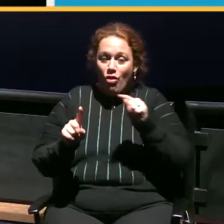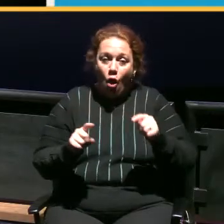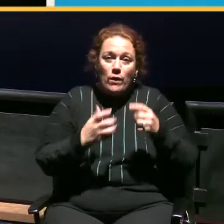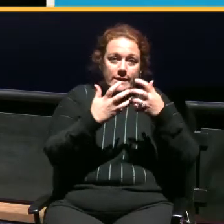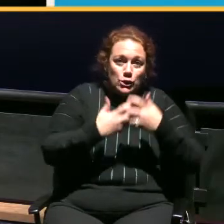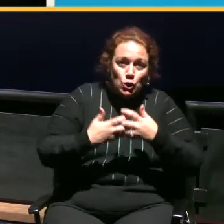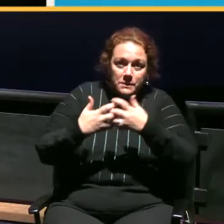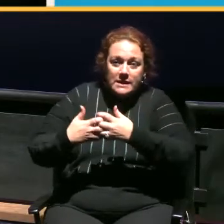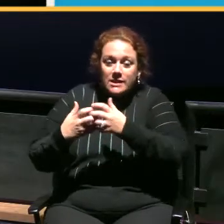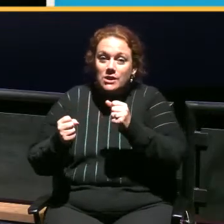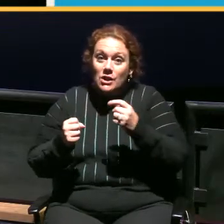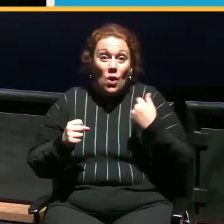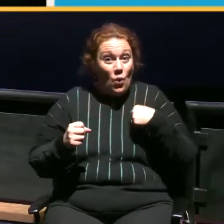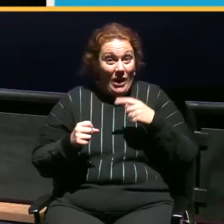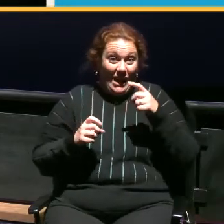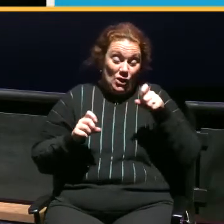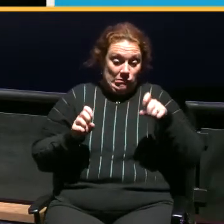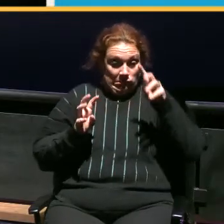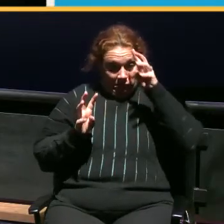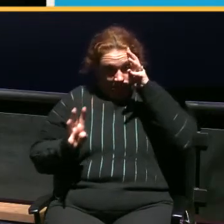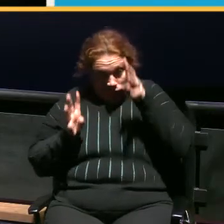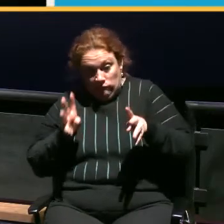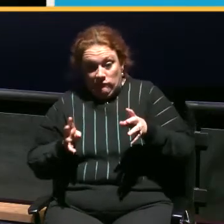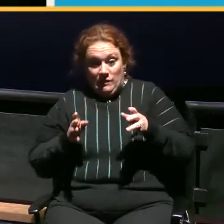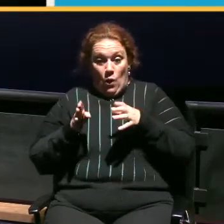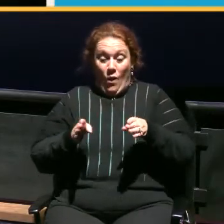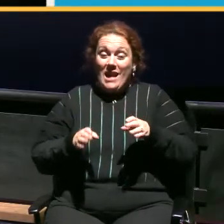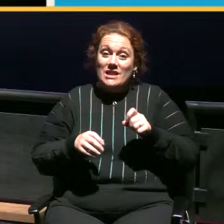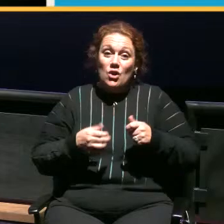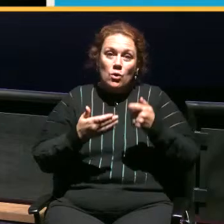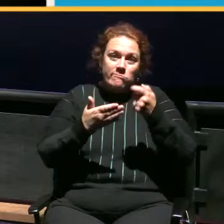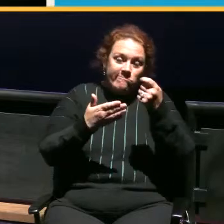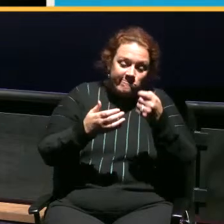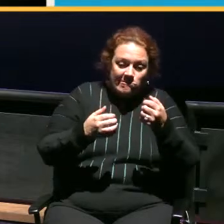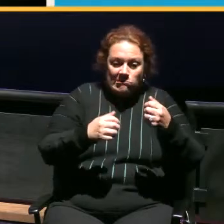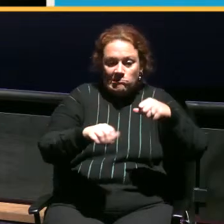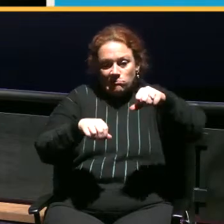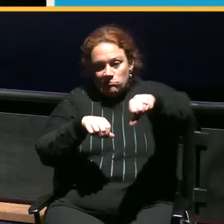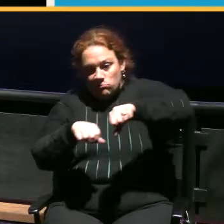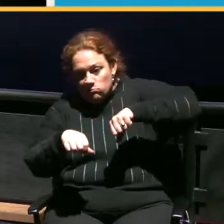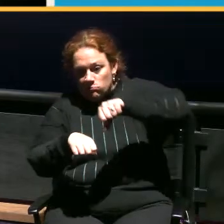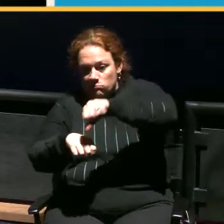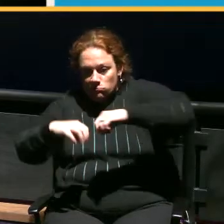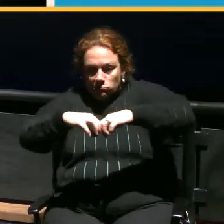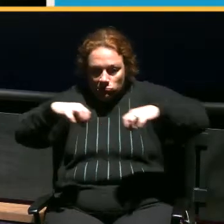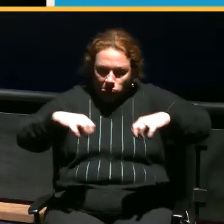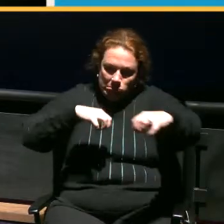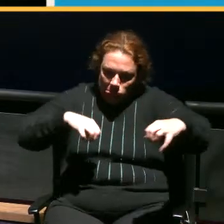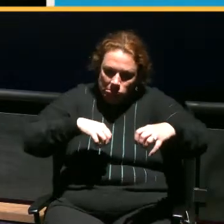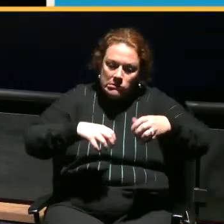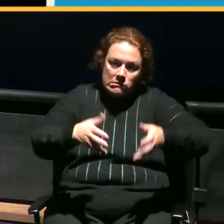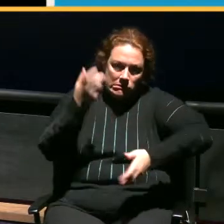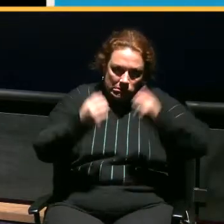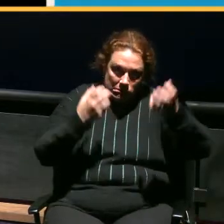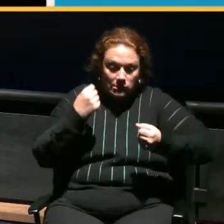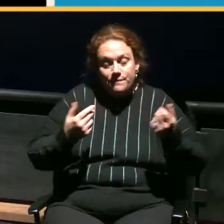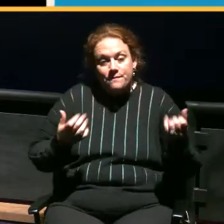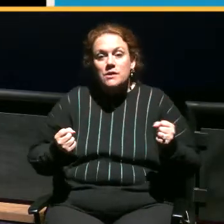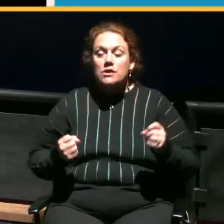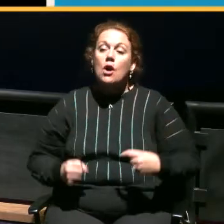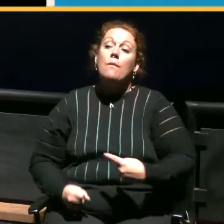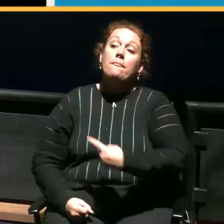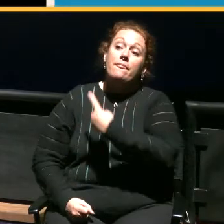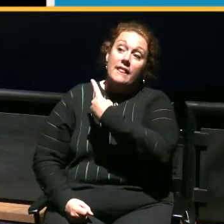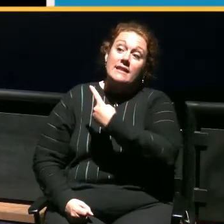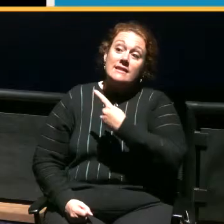to take them apart, right? Can we do the impossible? That's what that was all about. And so this is the Space